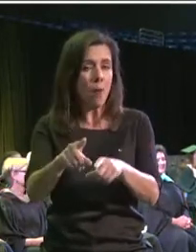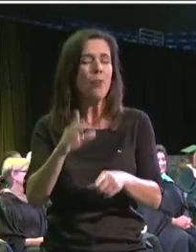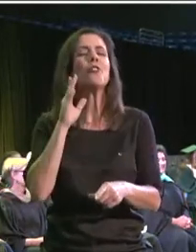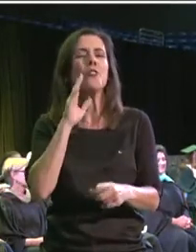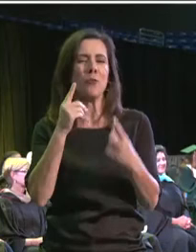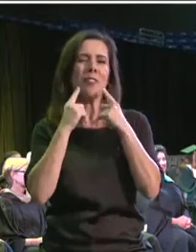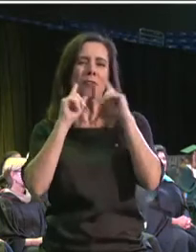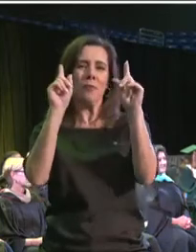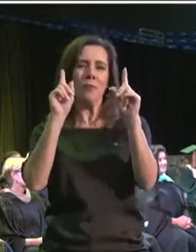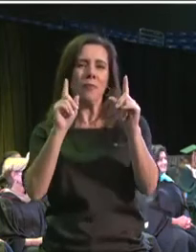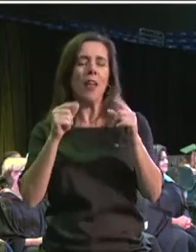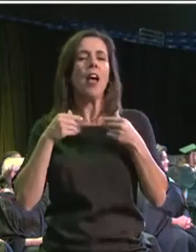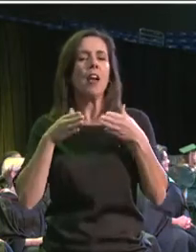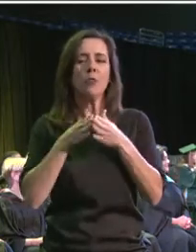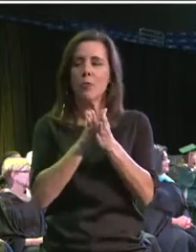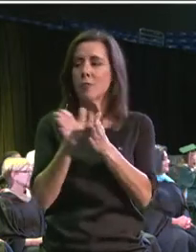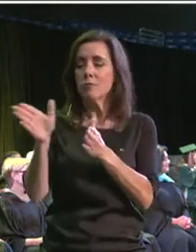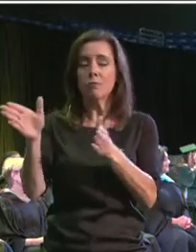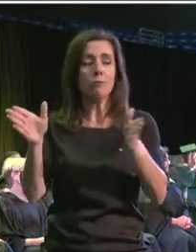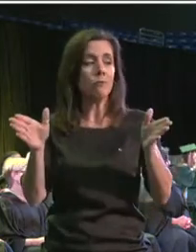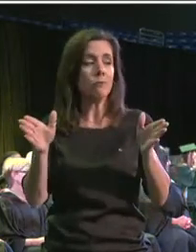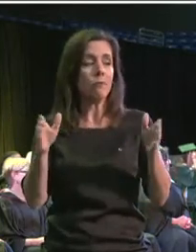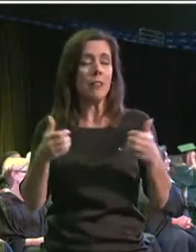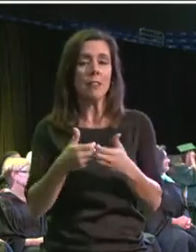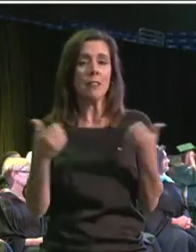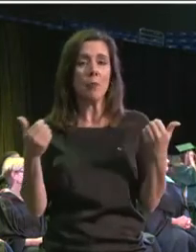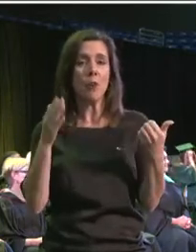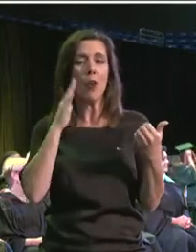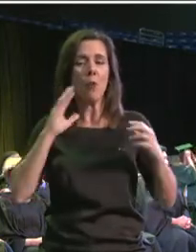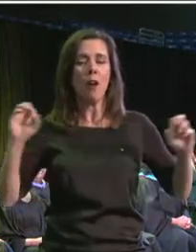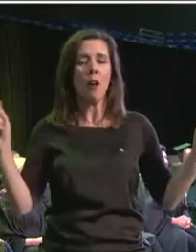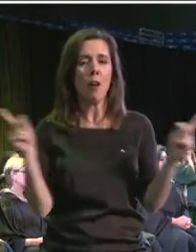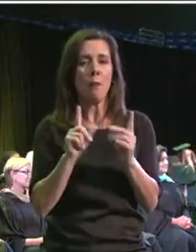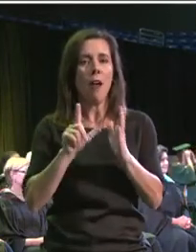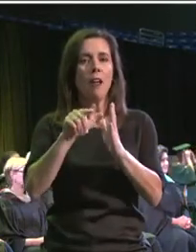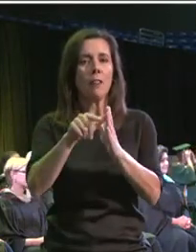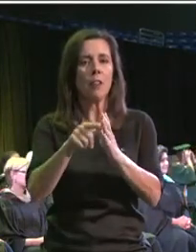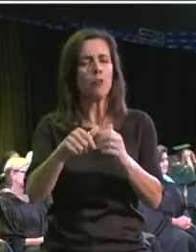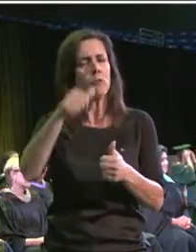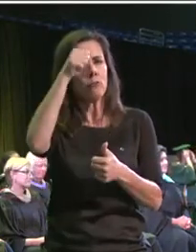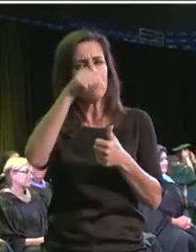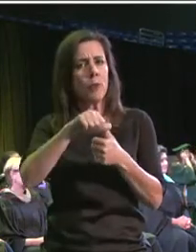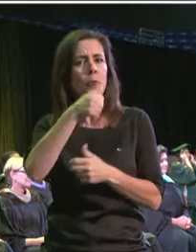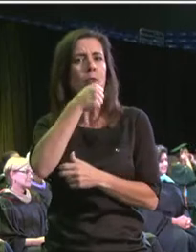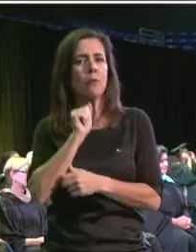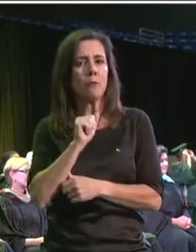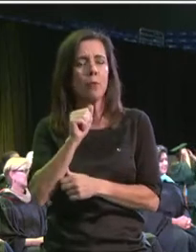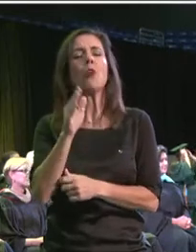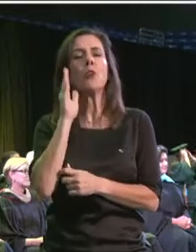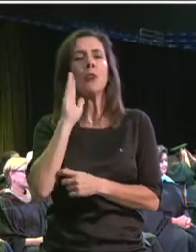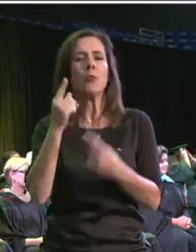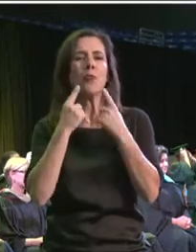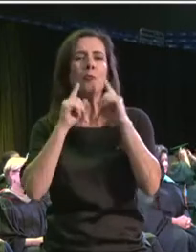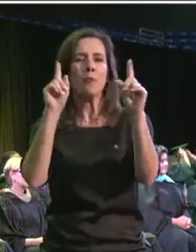it. So as we part ways and hopefully cross paths again, remember to persevere because you are able to achieve your biggest